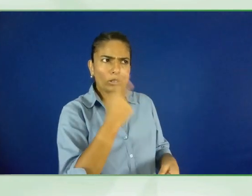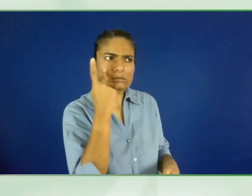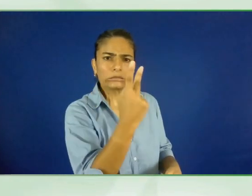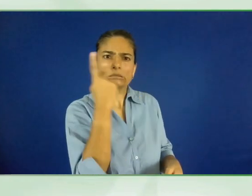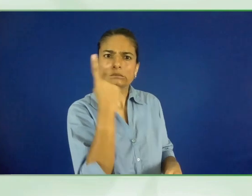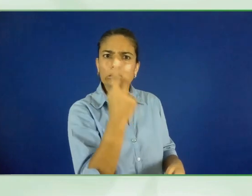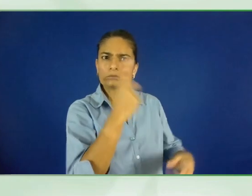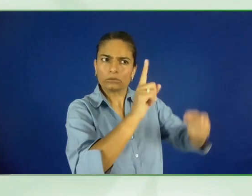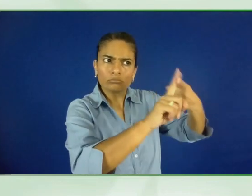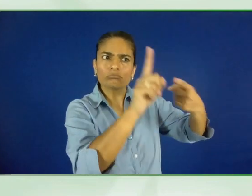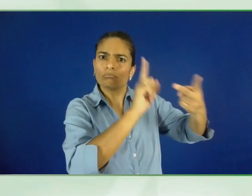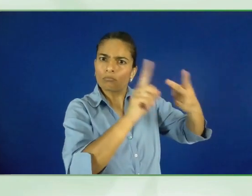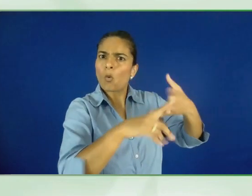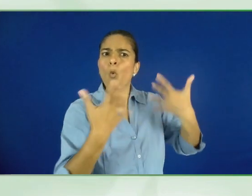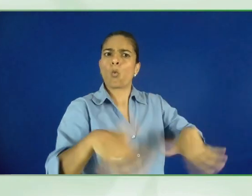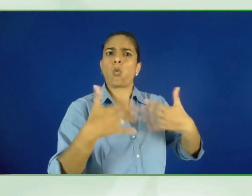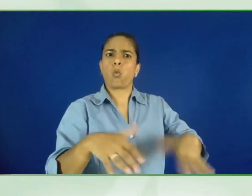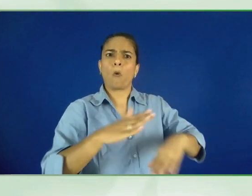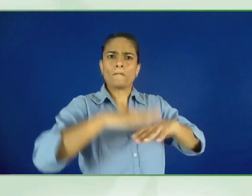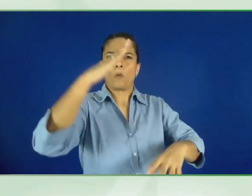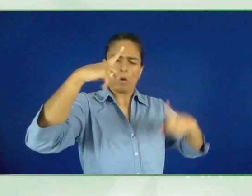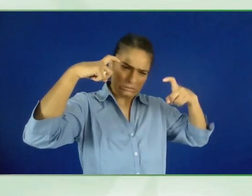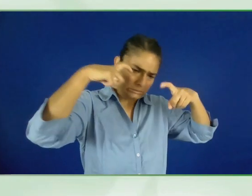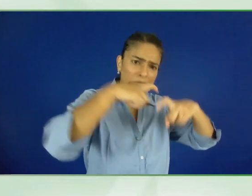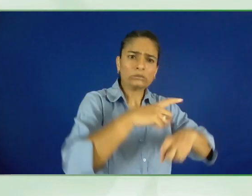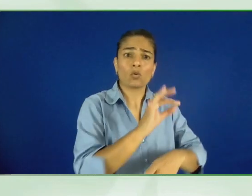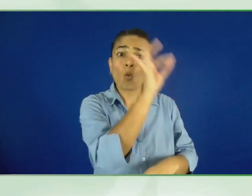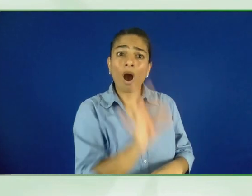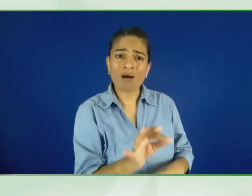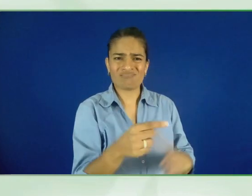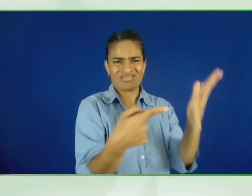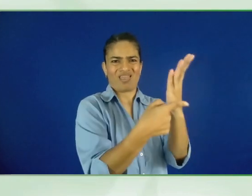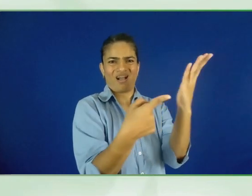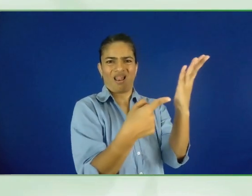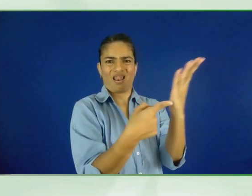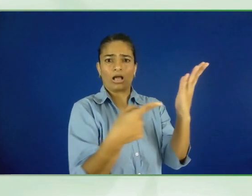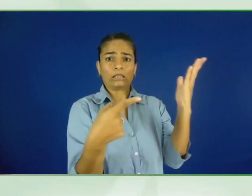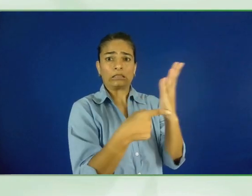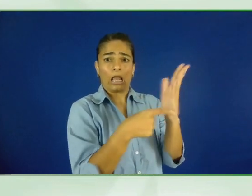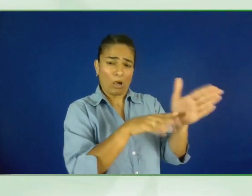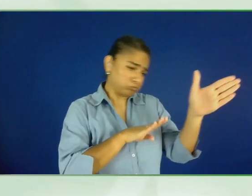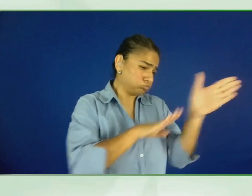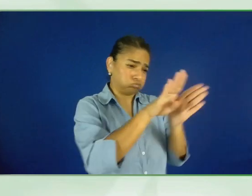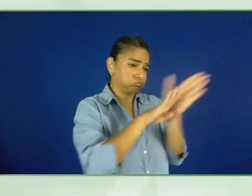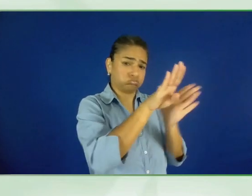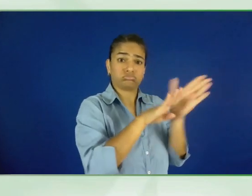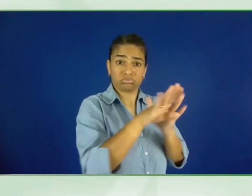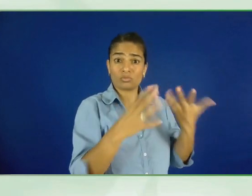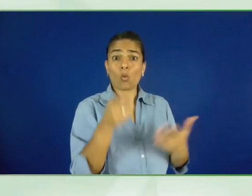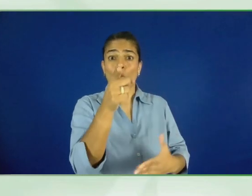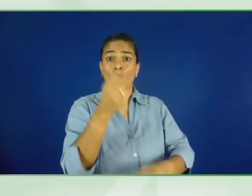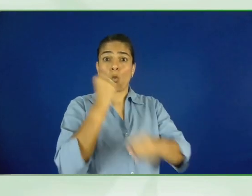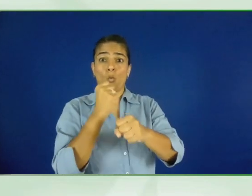technological development. This means that more jobs require prior knowledge obtained through education.